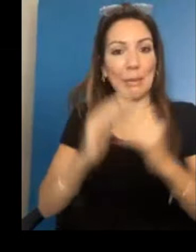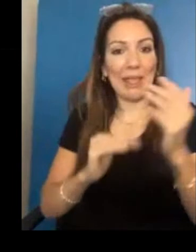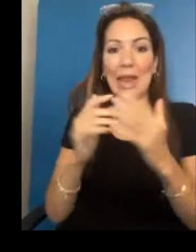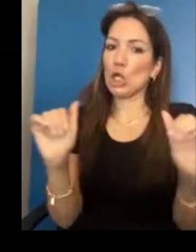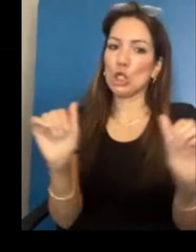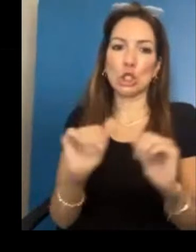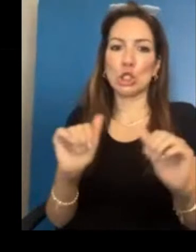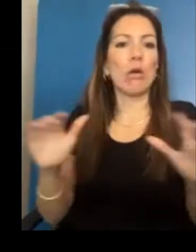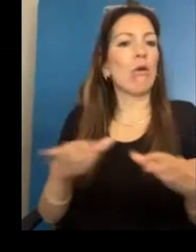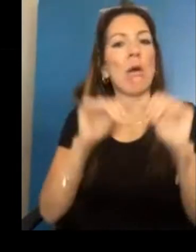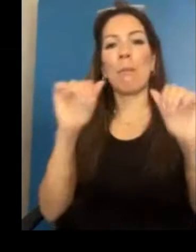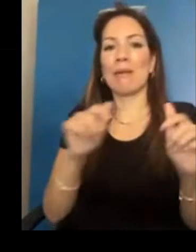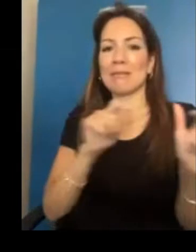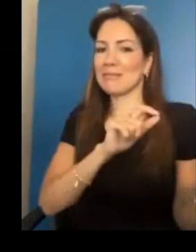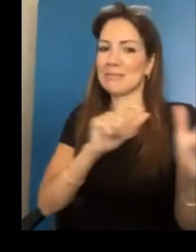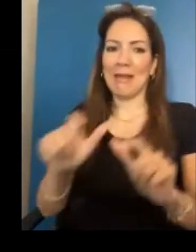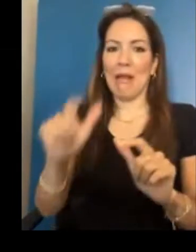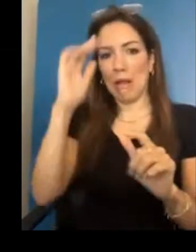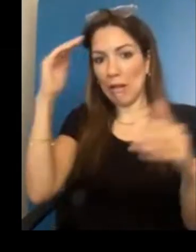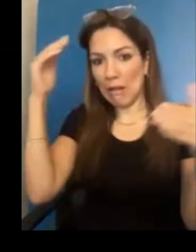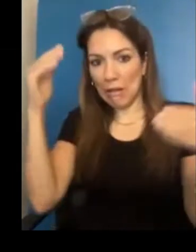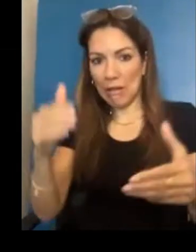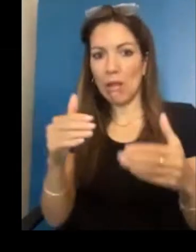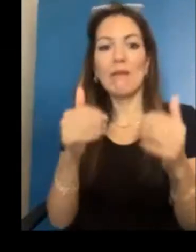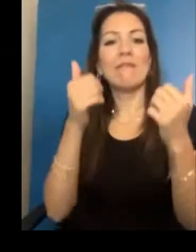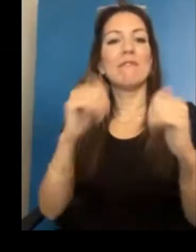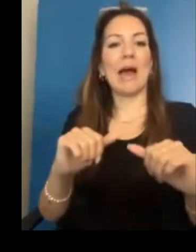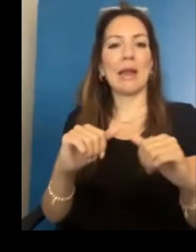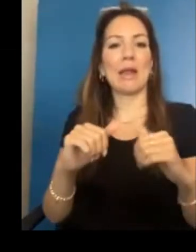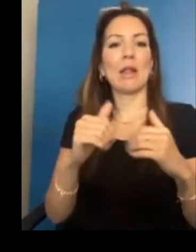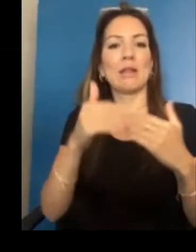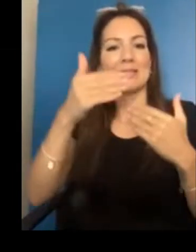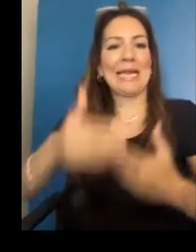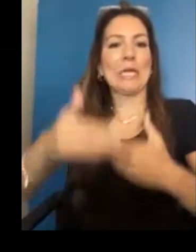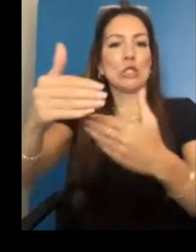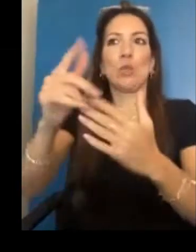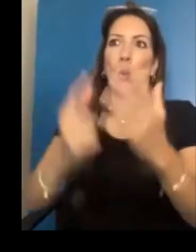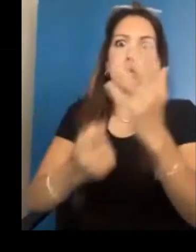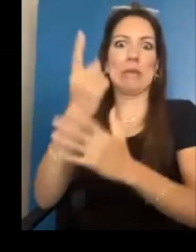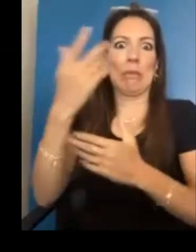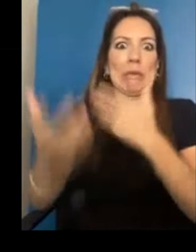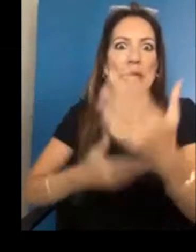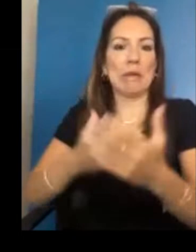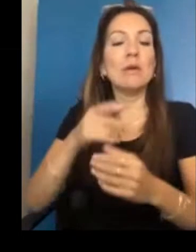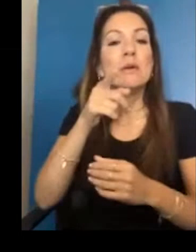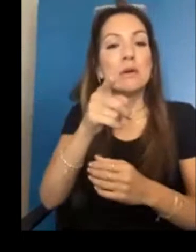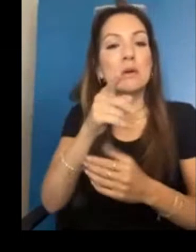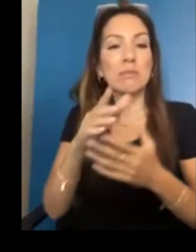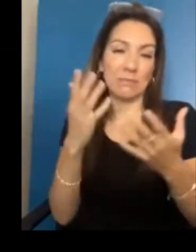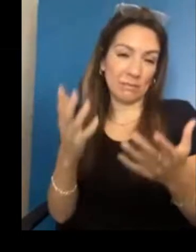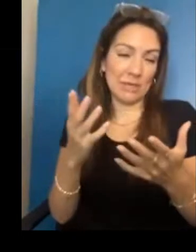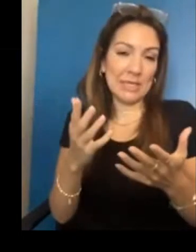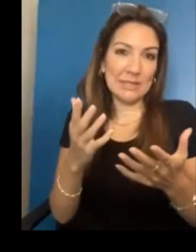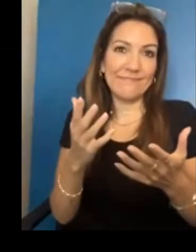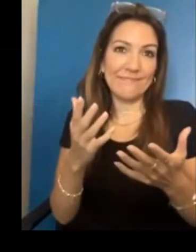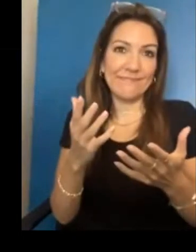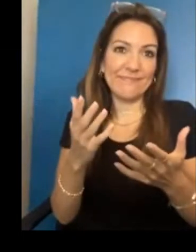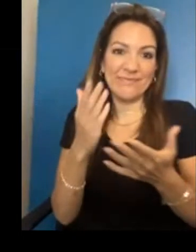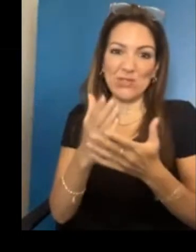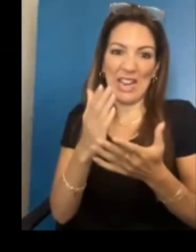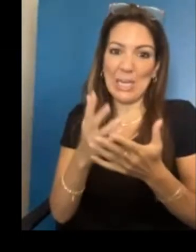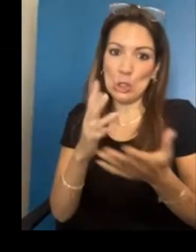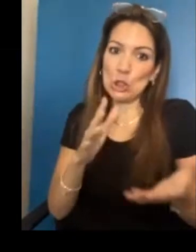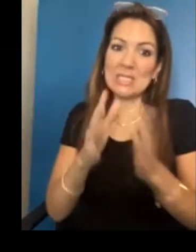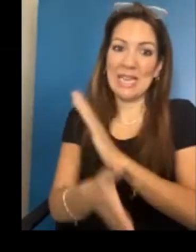complete. It's still being very much worked on, but it's in the final stages of work happening to it. And it's in such a state that it's actually